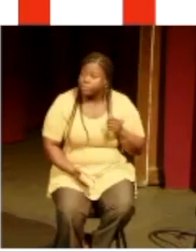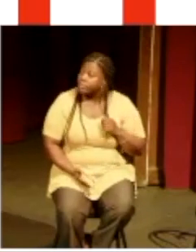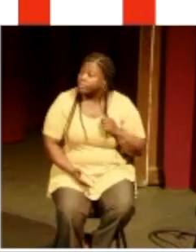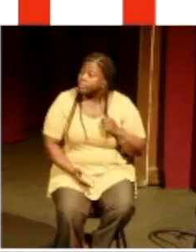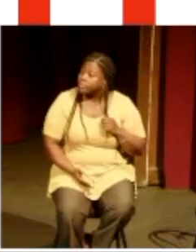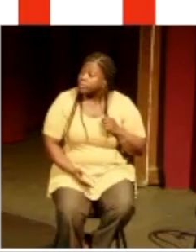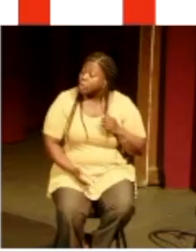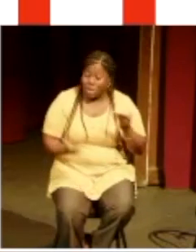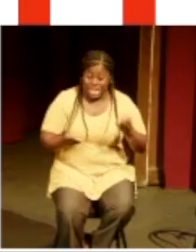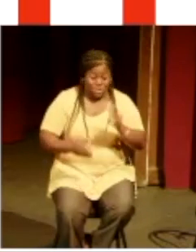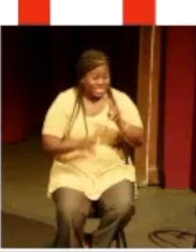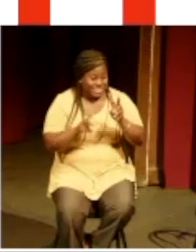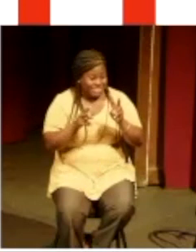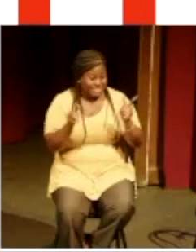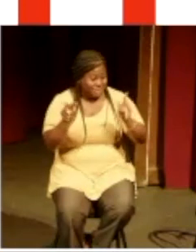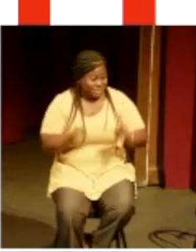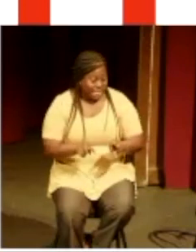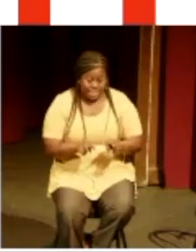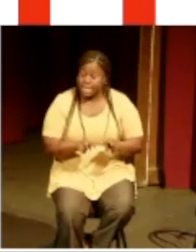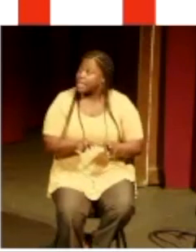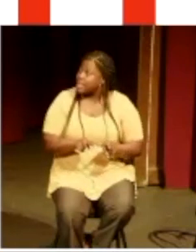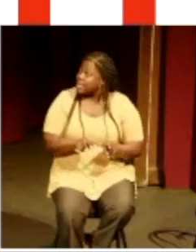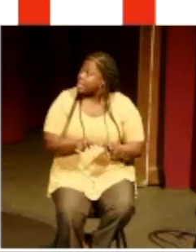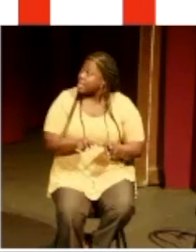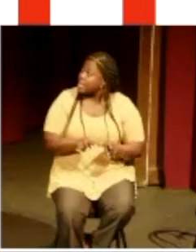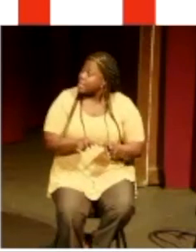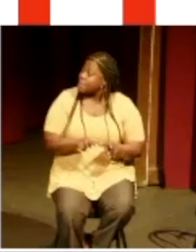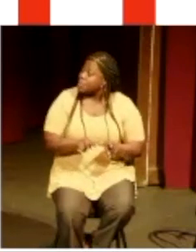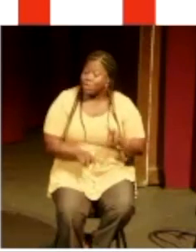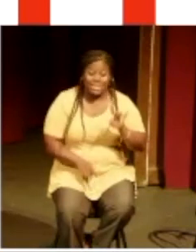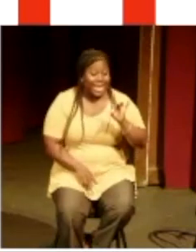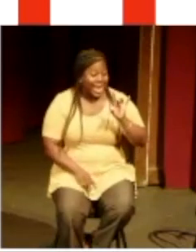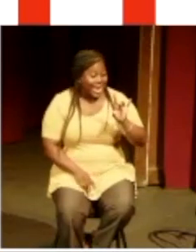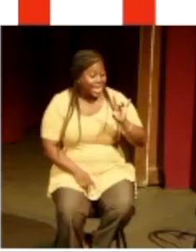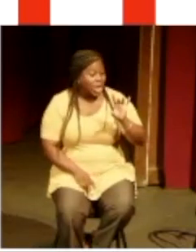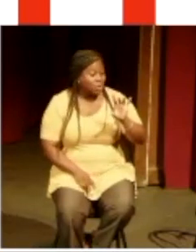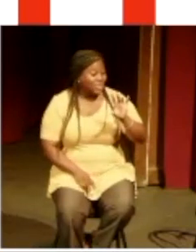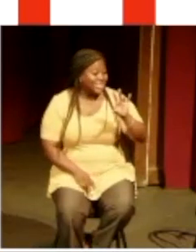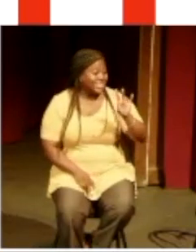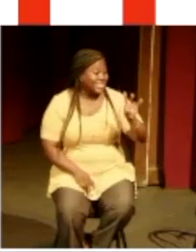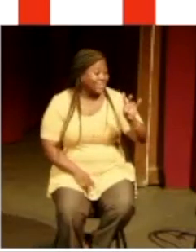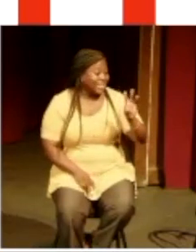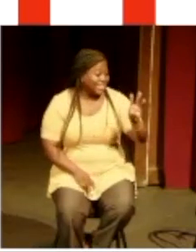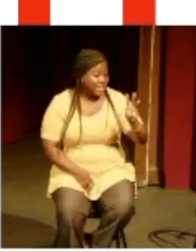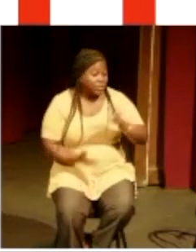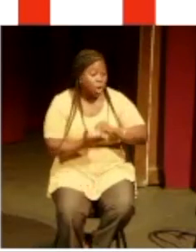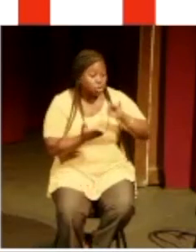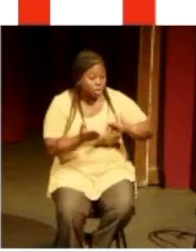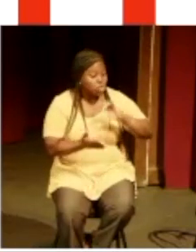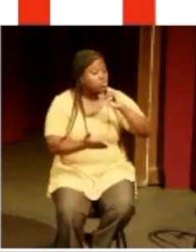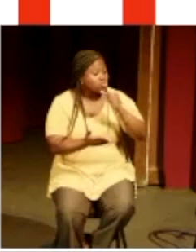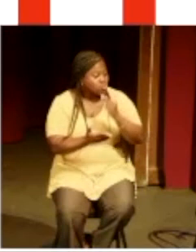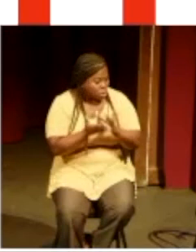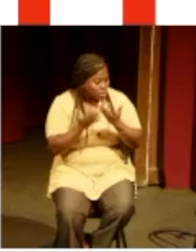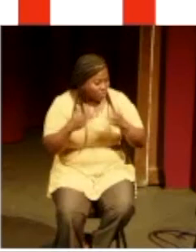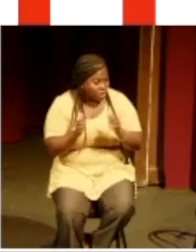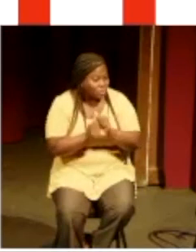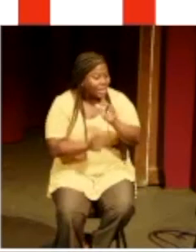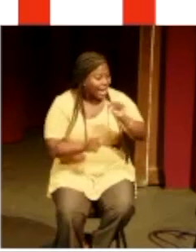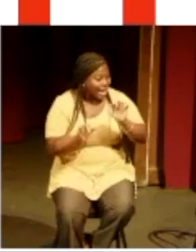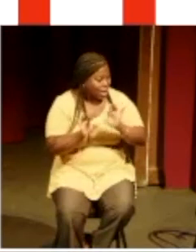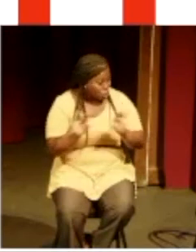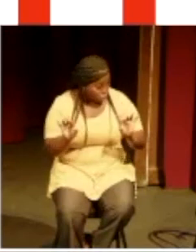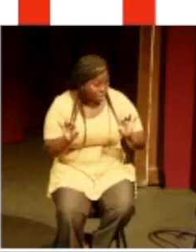it's led to 876 of our students graduating with an associate degree for